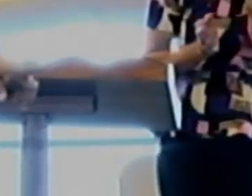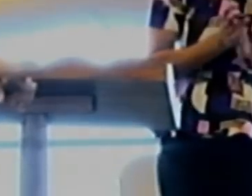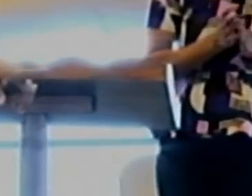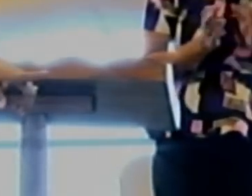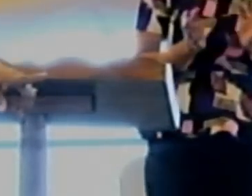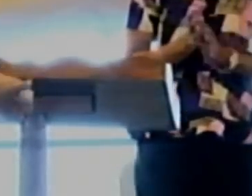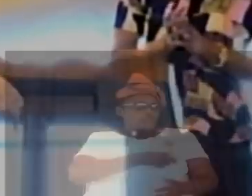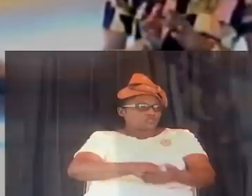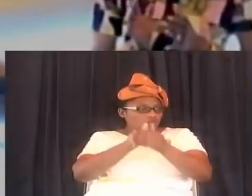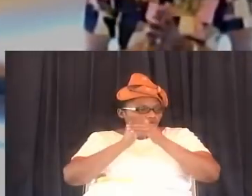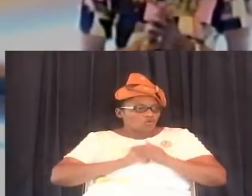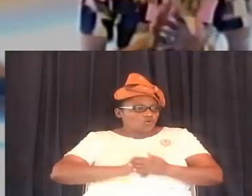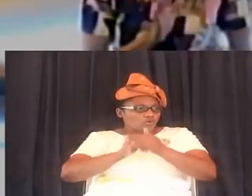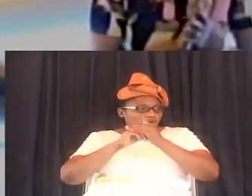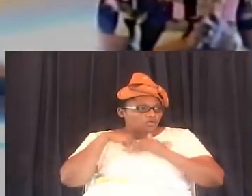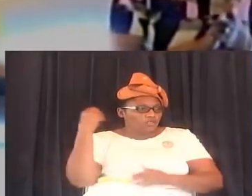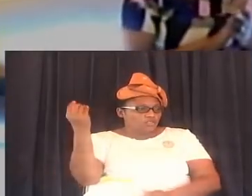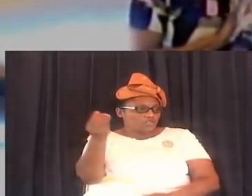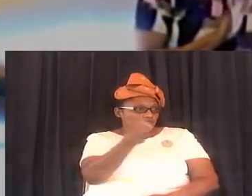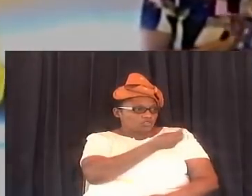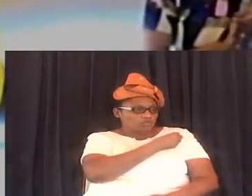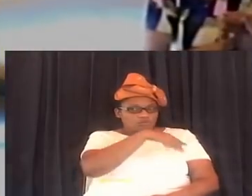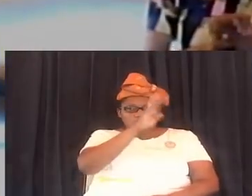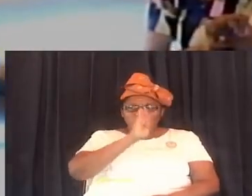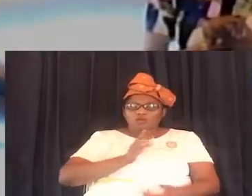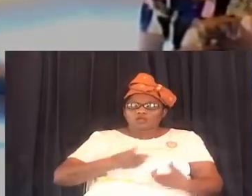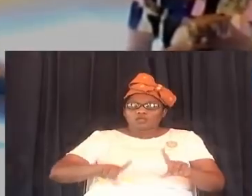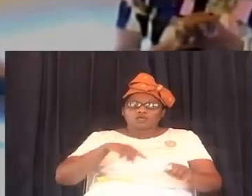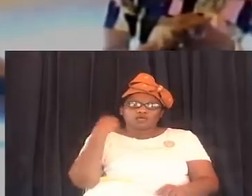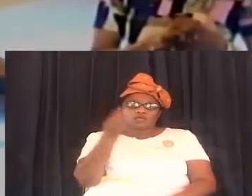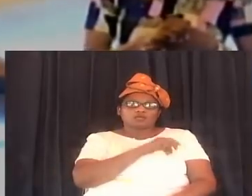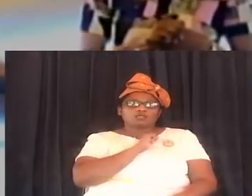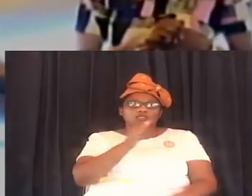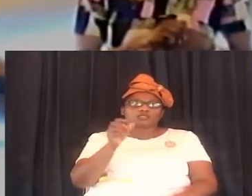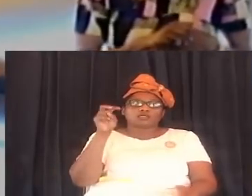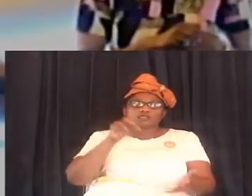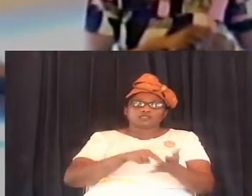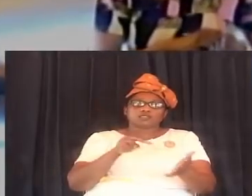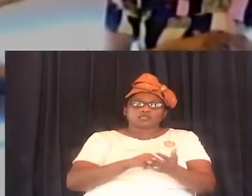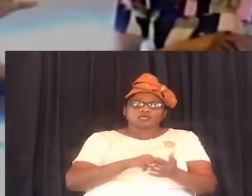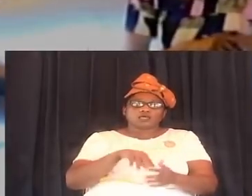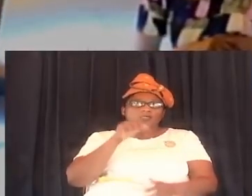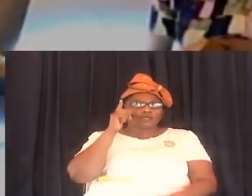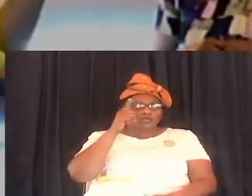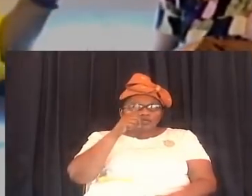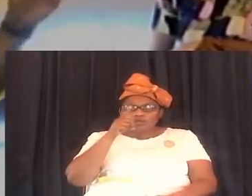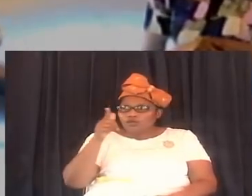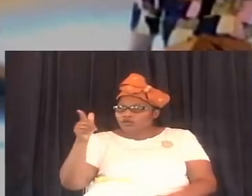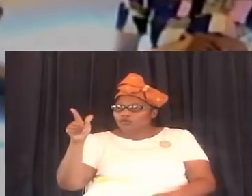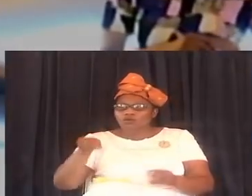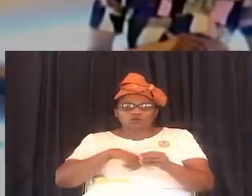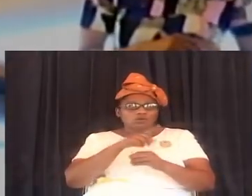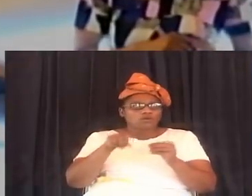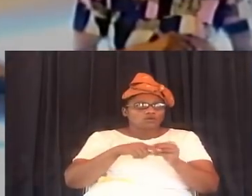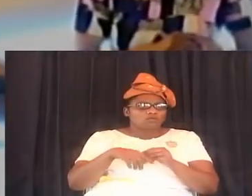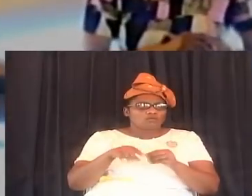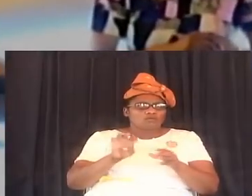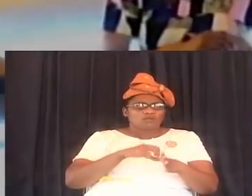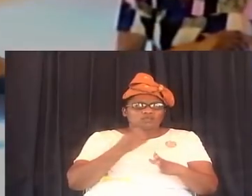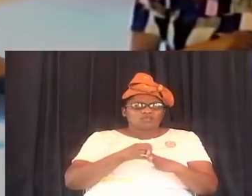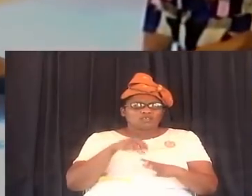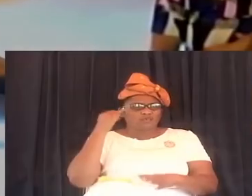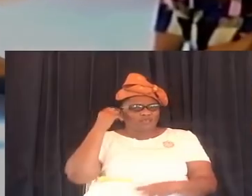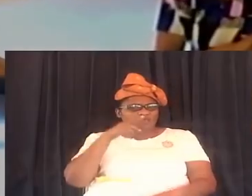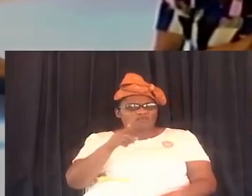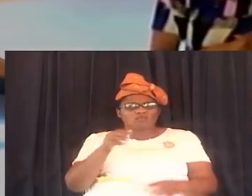spectators. Let us not stand and look around. Even if you have to close your eyes and think about him. How good